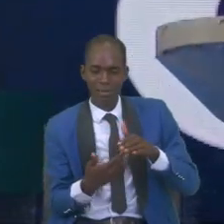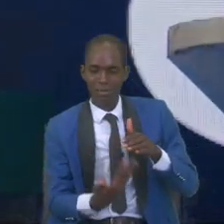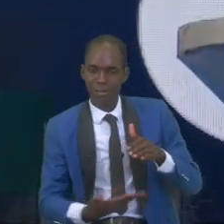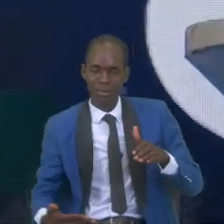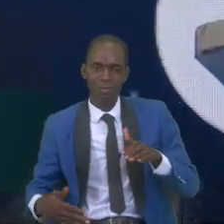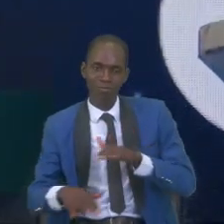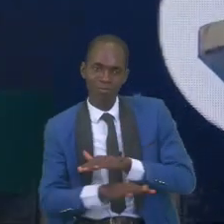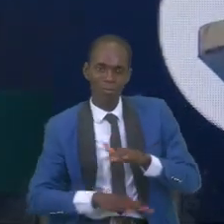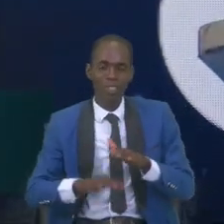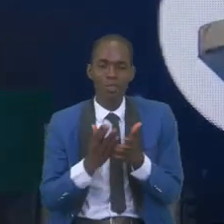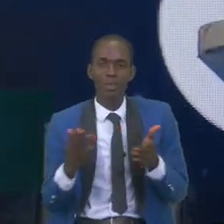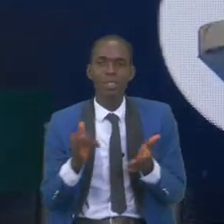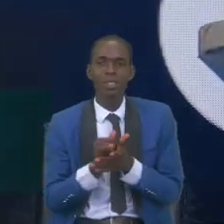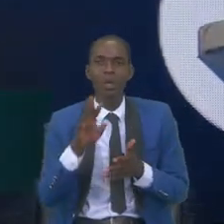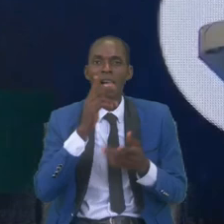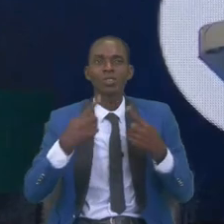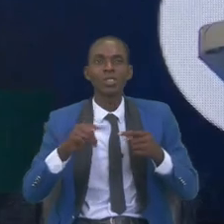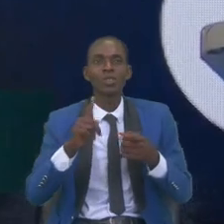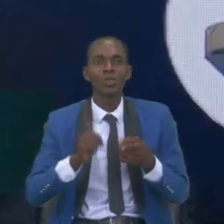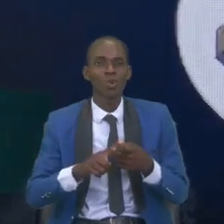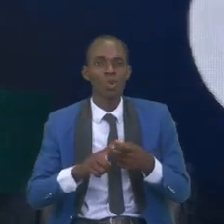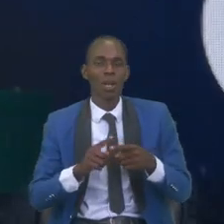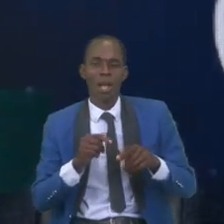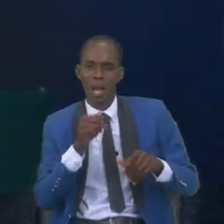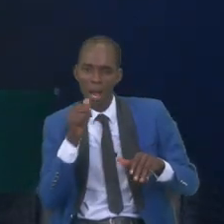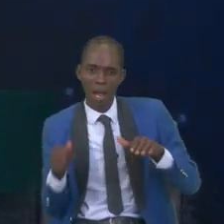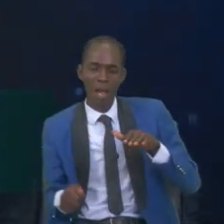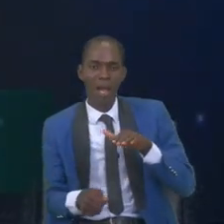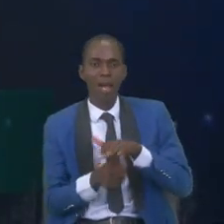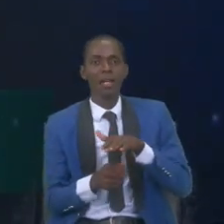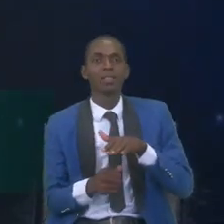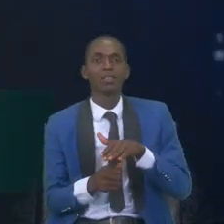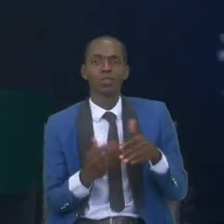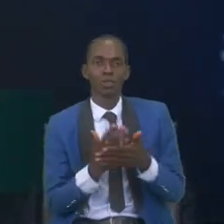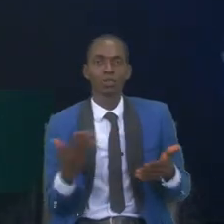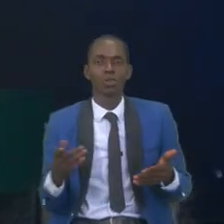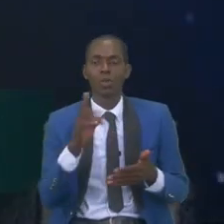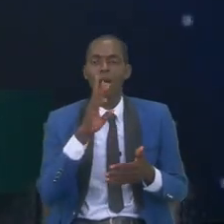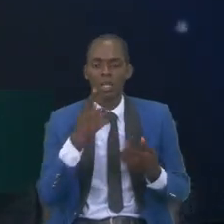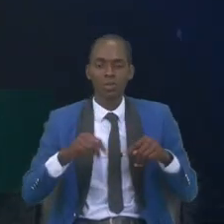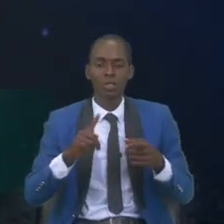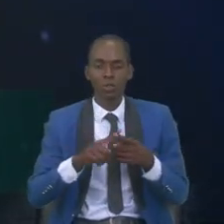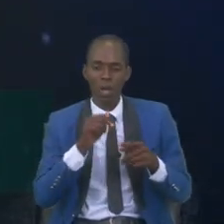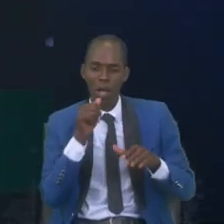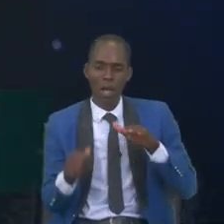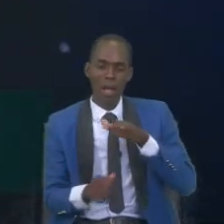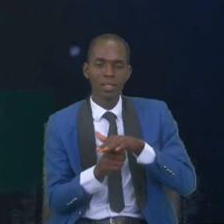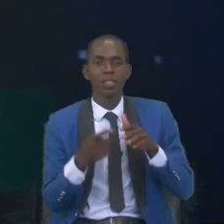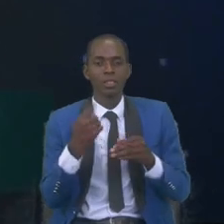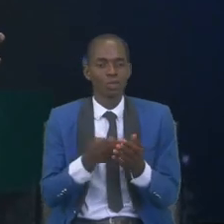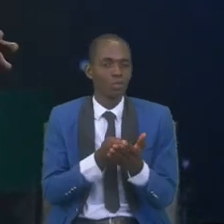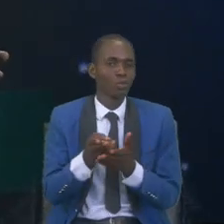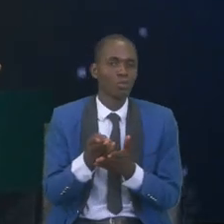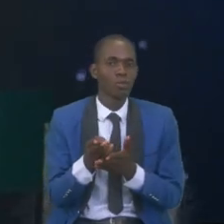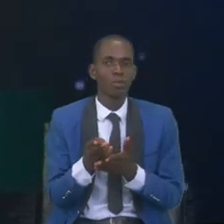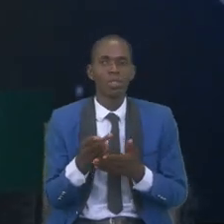trying to hide something. We're trying to hide the facts. We're trying to hide the